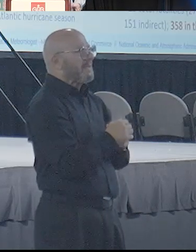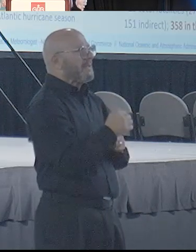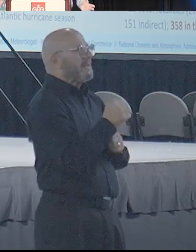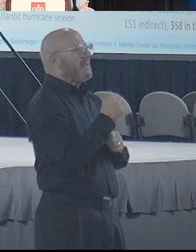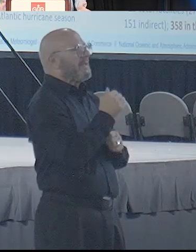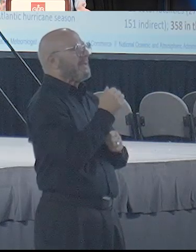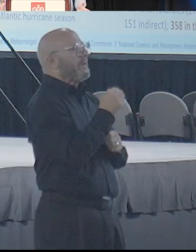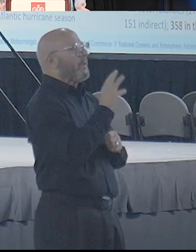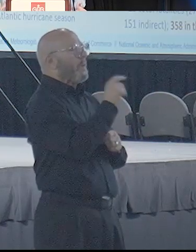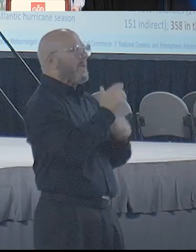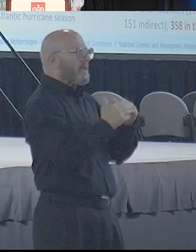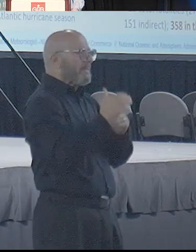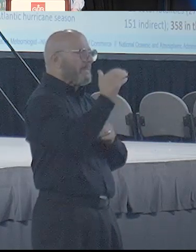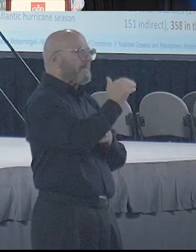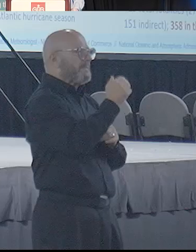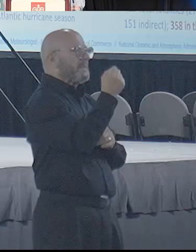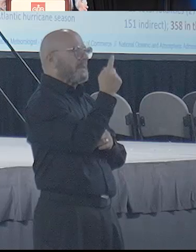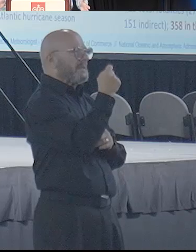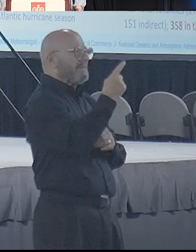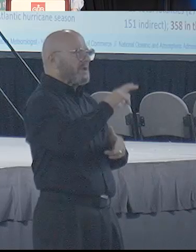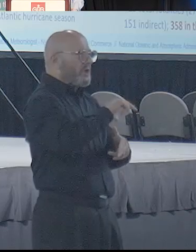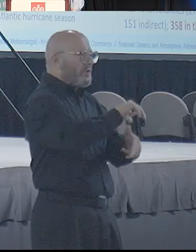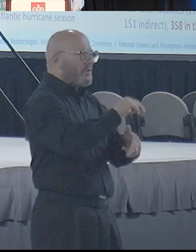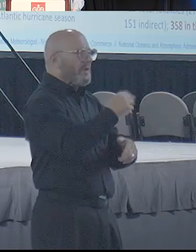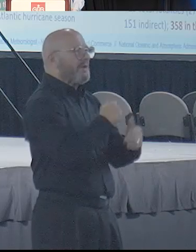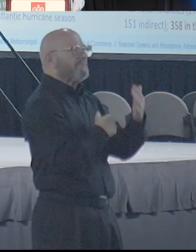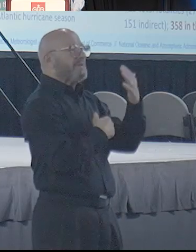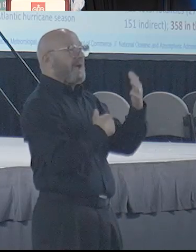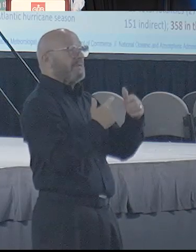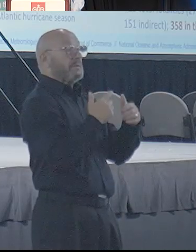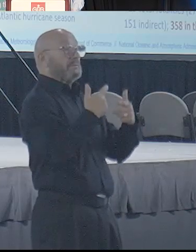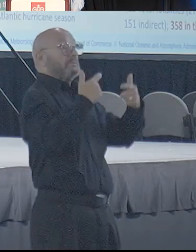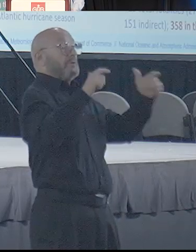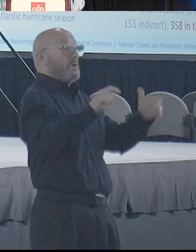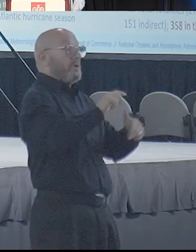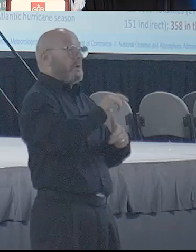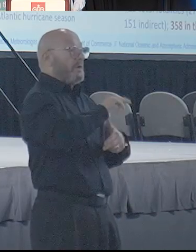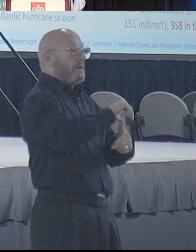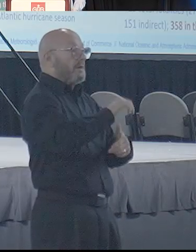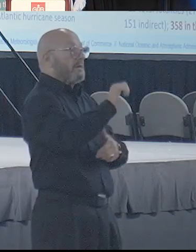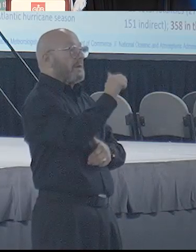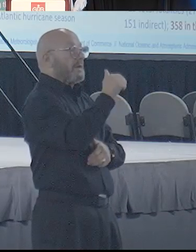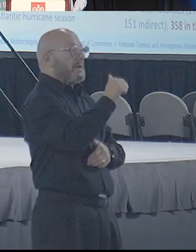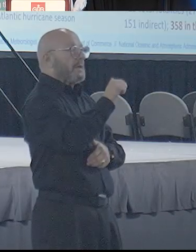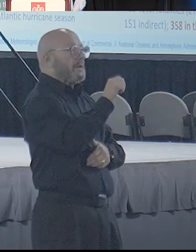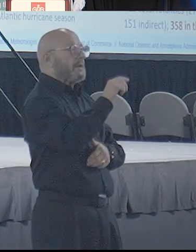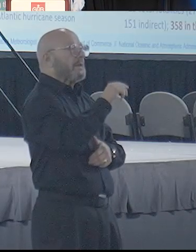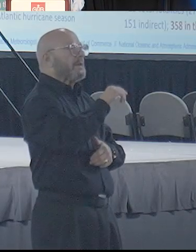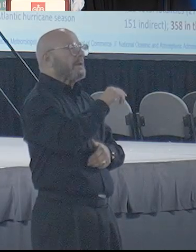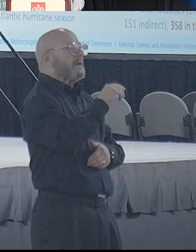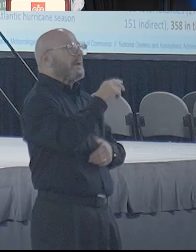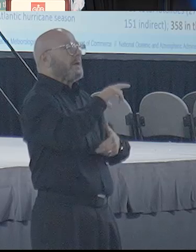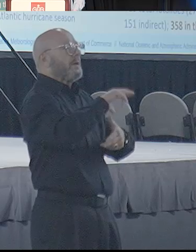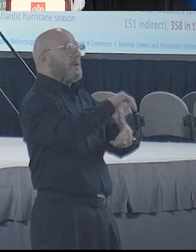storms, well above normal with 11 hurricanes and the 5 major hurricanes. 10 hurricane landfalls. Yeah, that